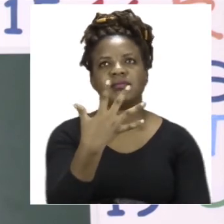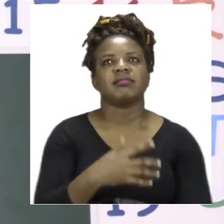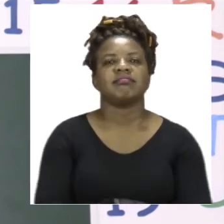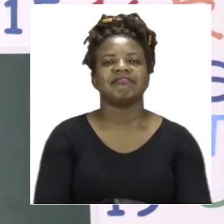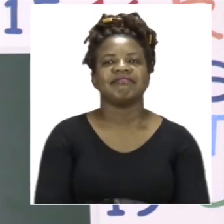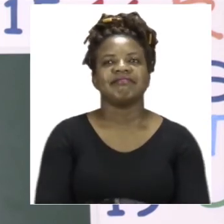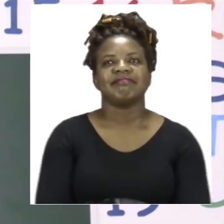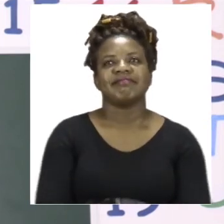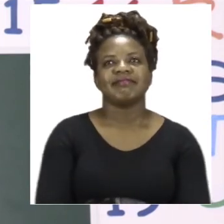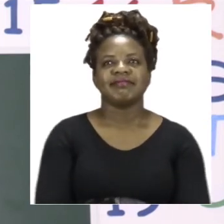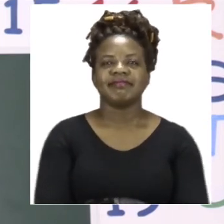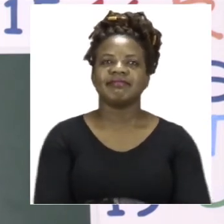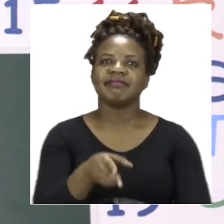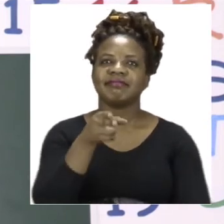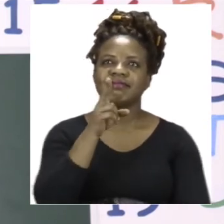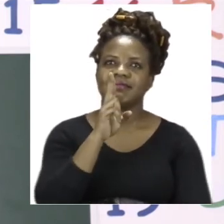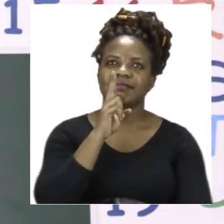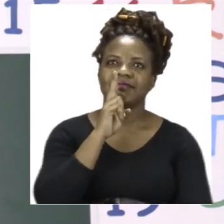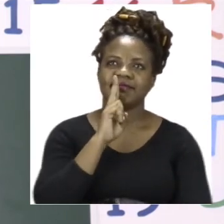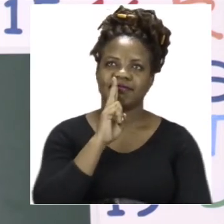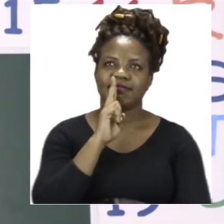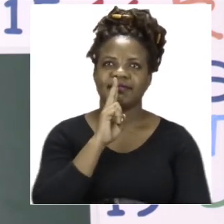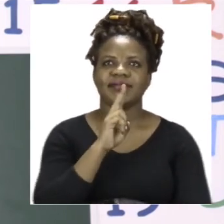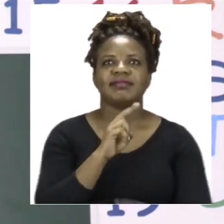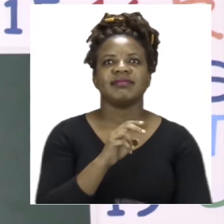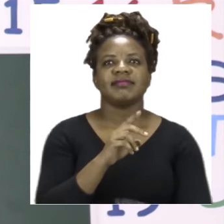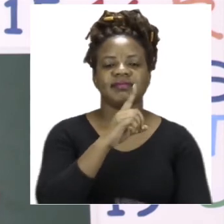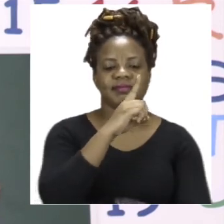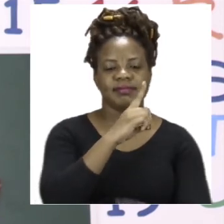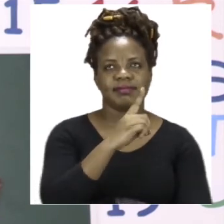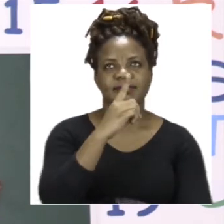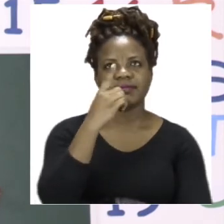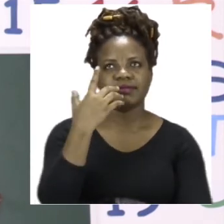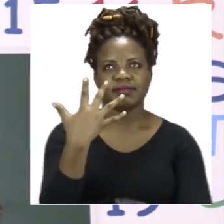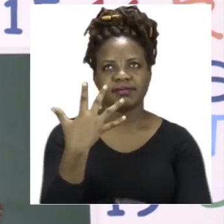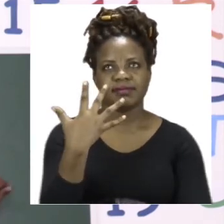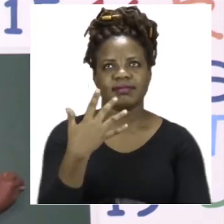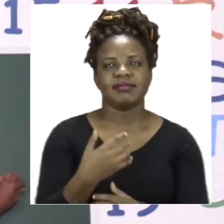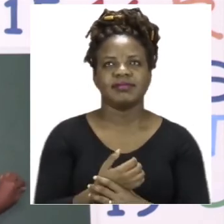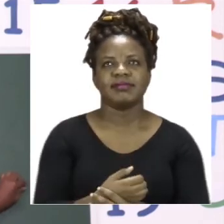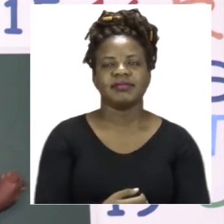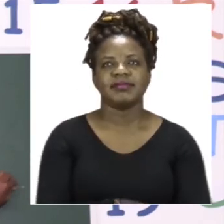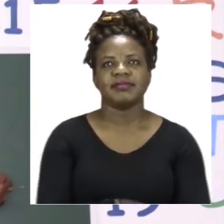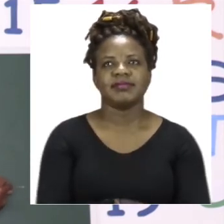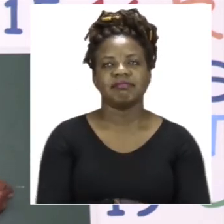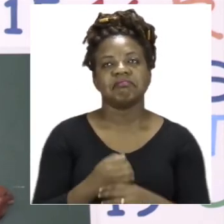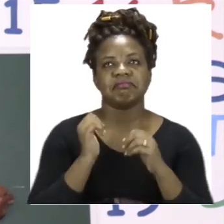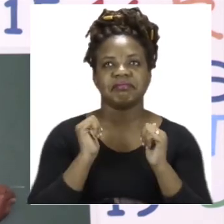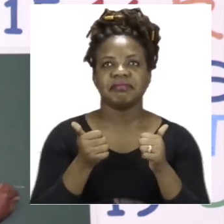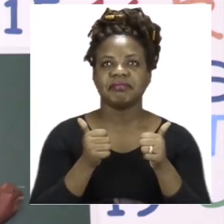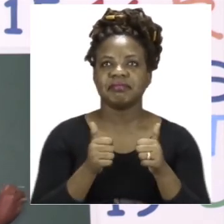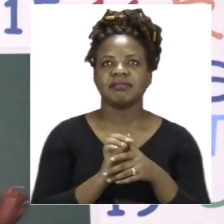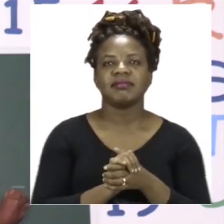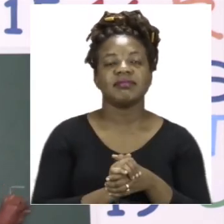15. So our answer, grade 2s, is 15. Well done if you knew